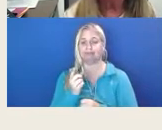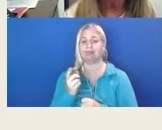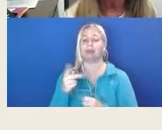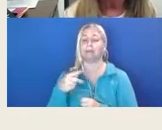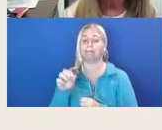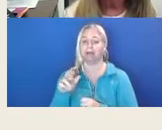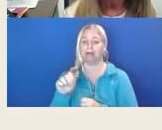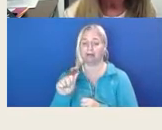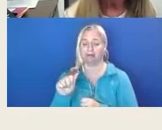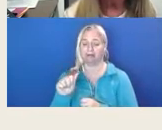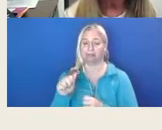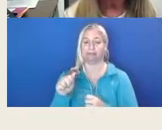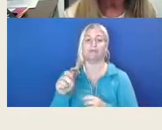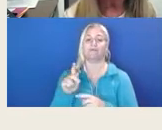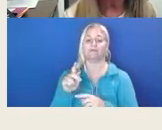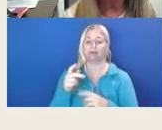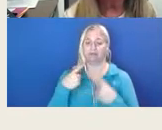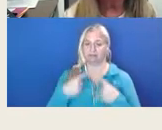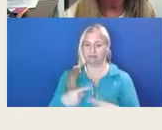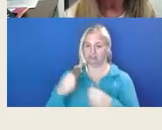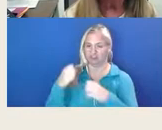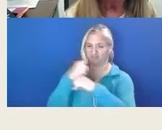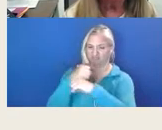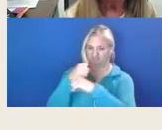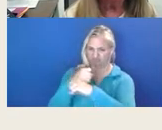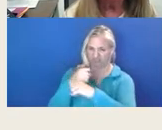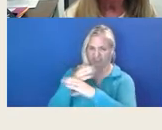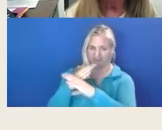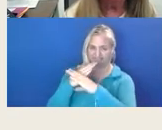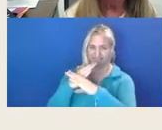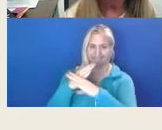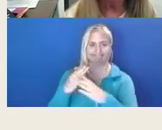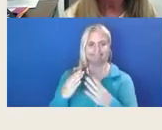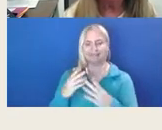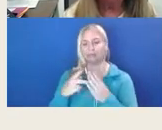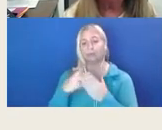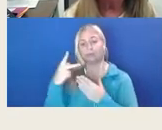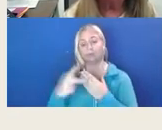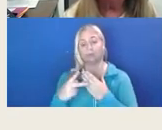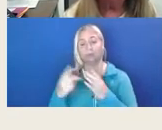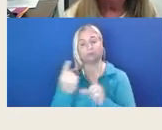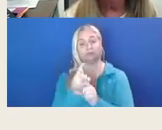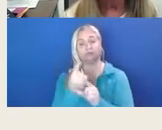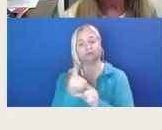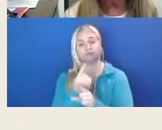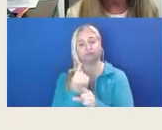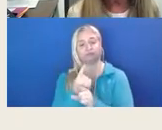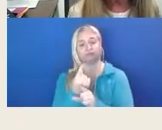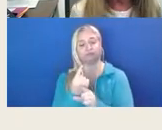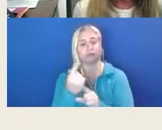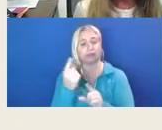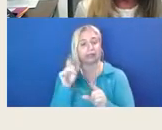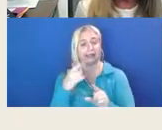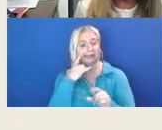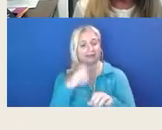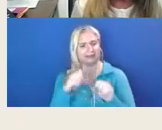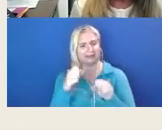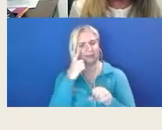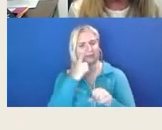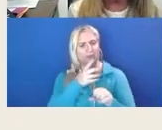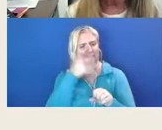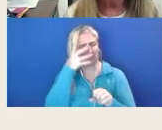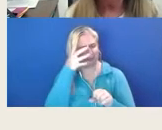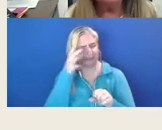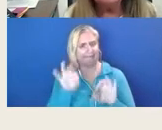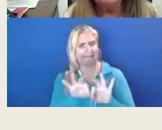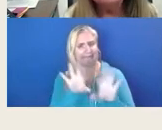paraprofessionals. The school district's arguing the program was appropriate, but this is held for the parent. And you can see the very clear